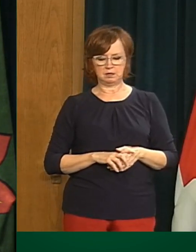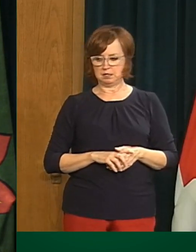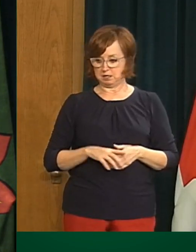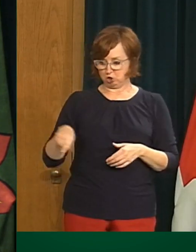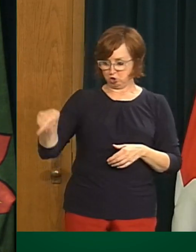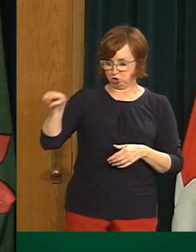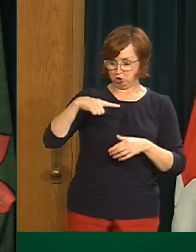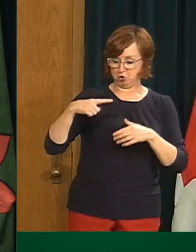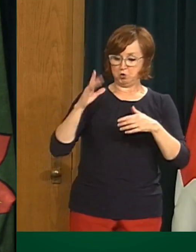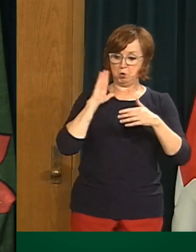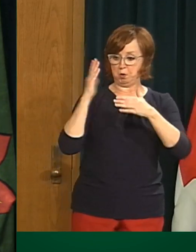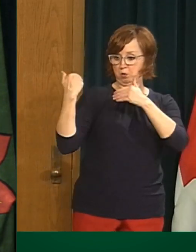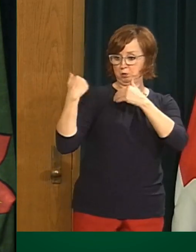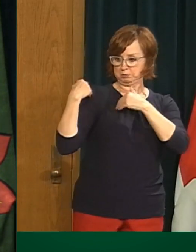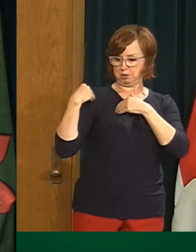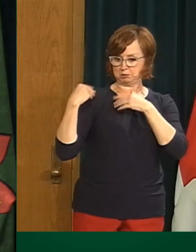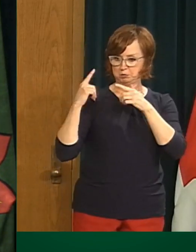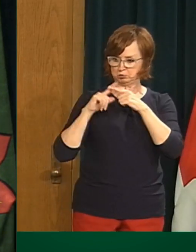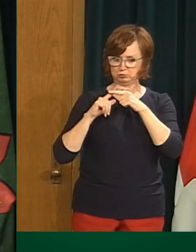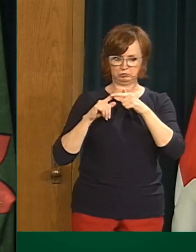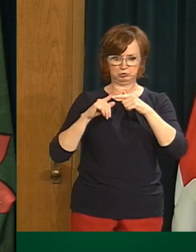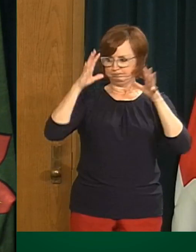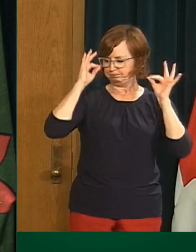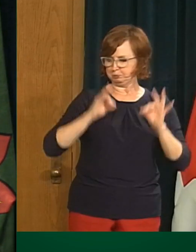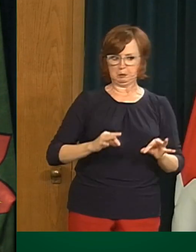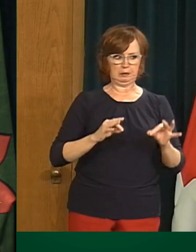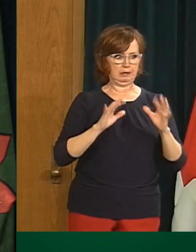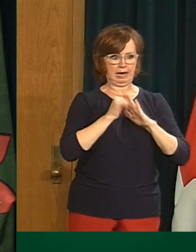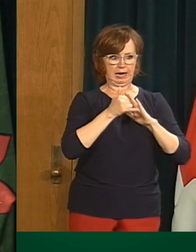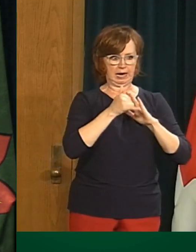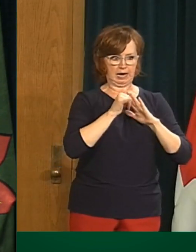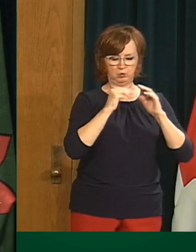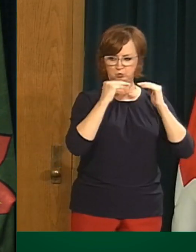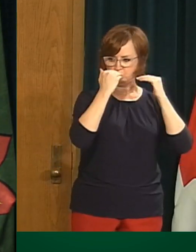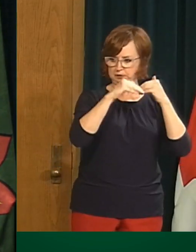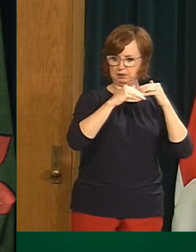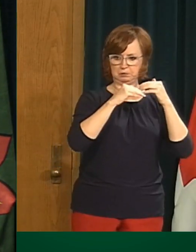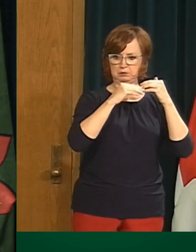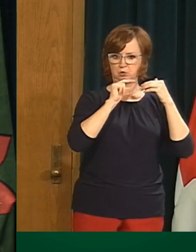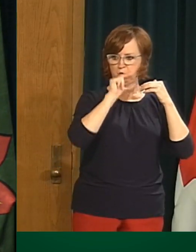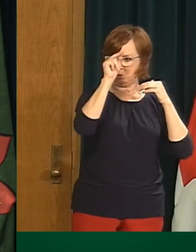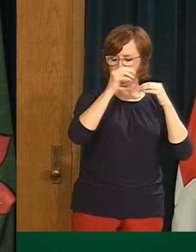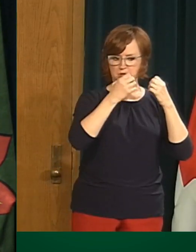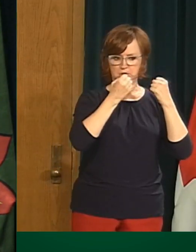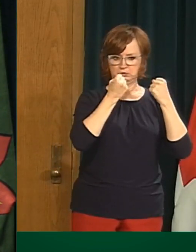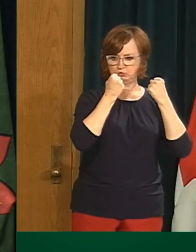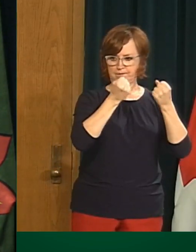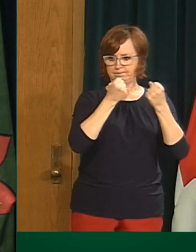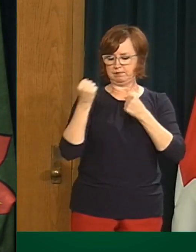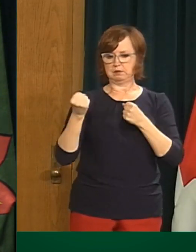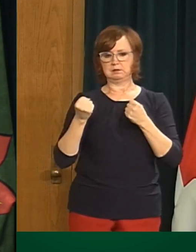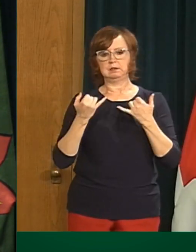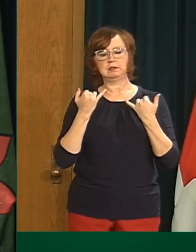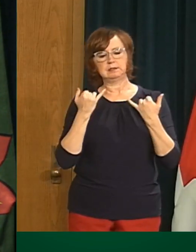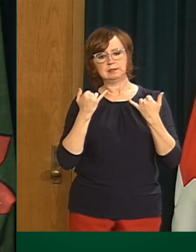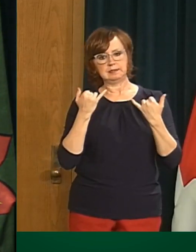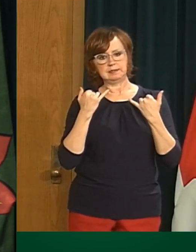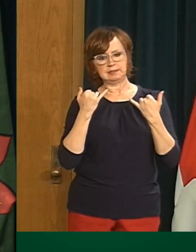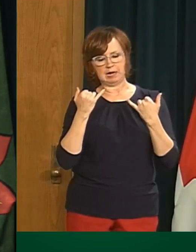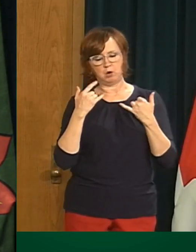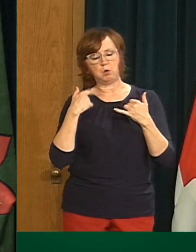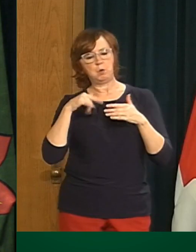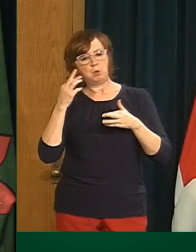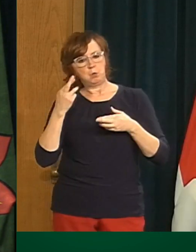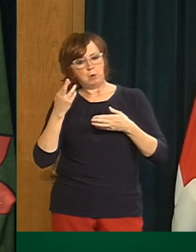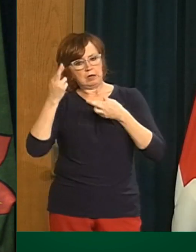monitoring of travel in and out of northern communities, in and out of the north. Today, it is a recommendation to not travel